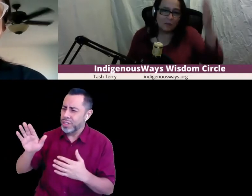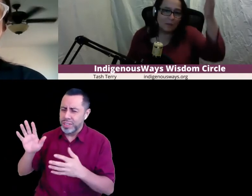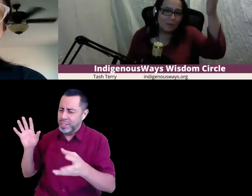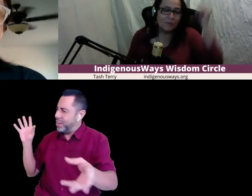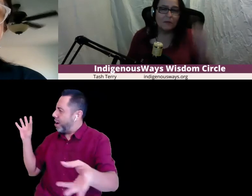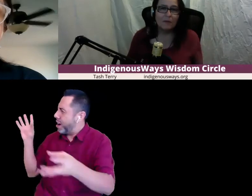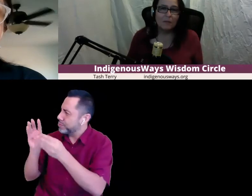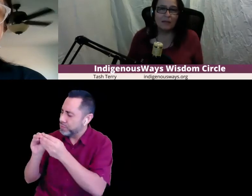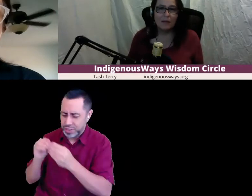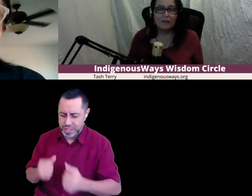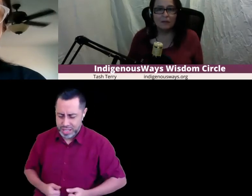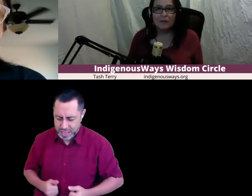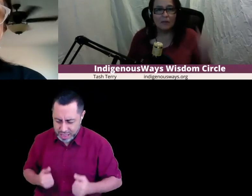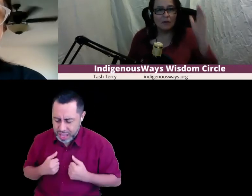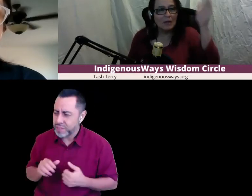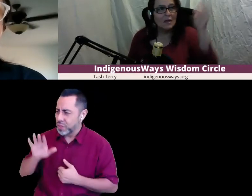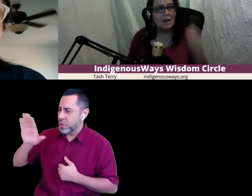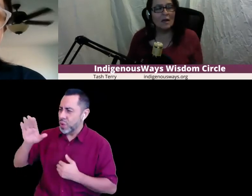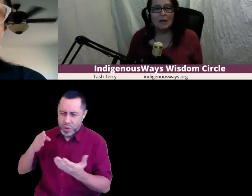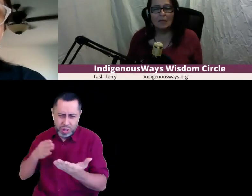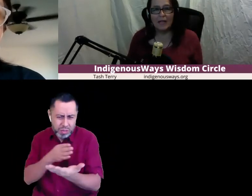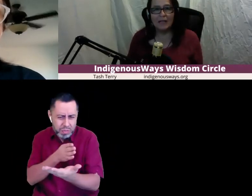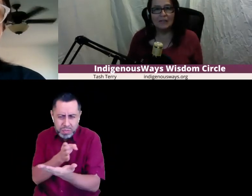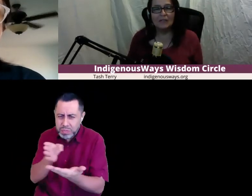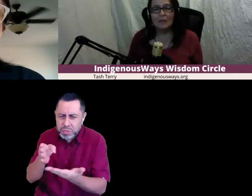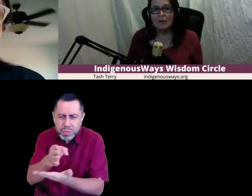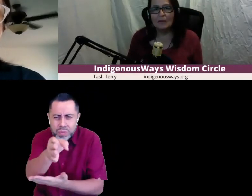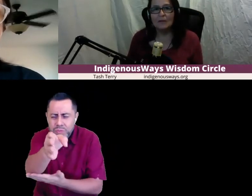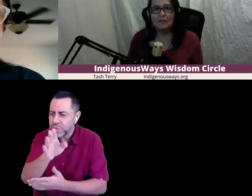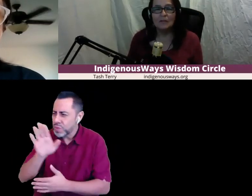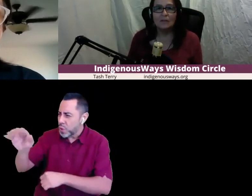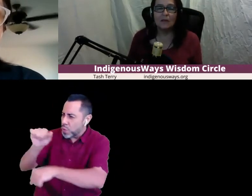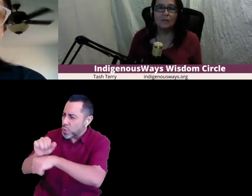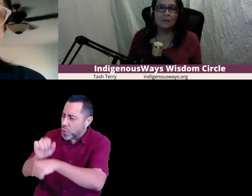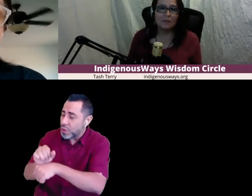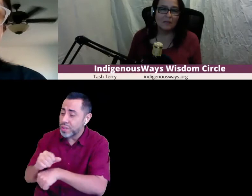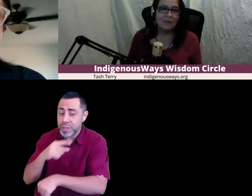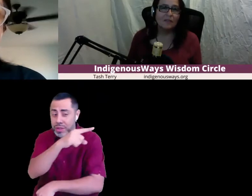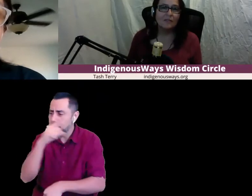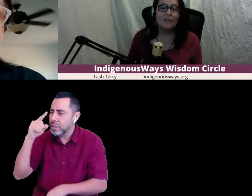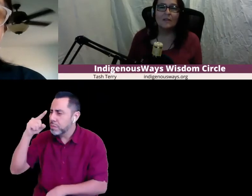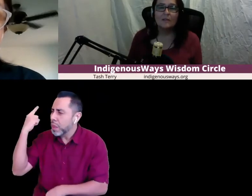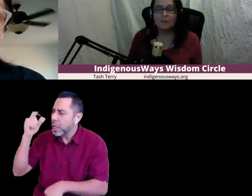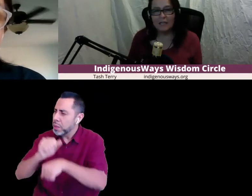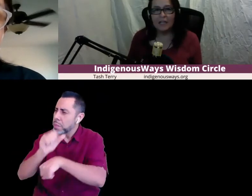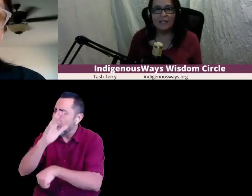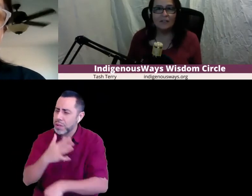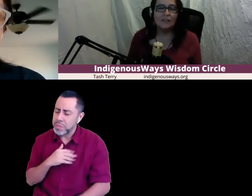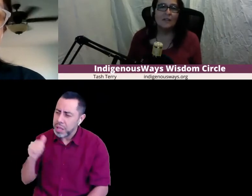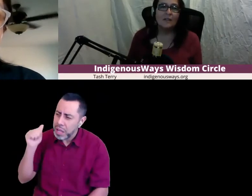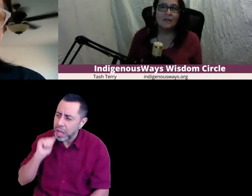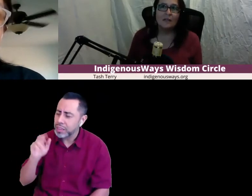those people up there on Black Mountain, you know, my aunts and my uncles, the Beltas, the